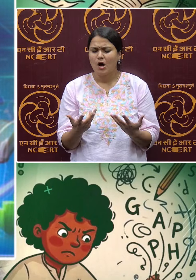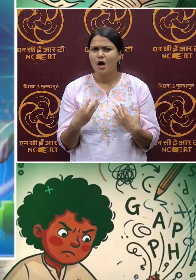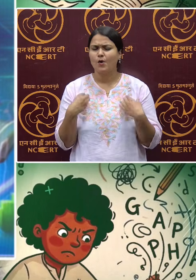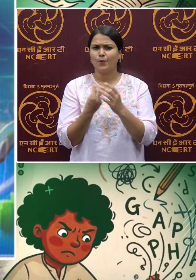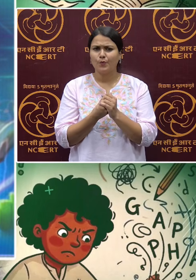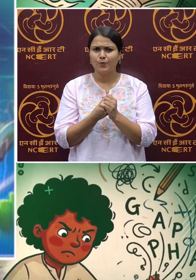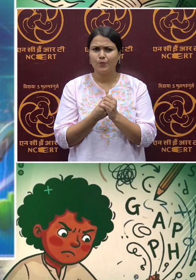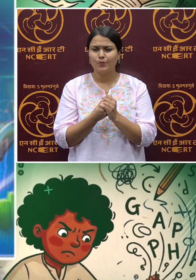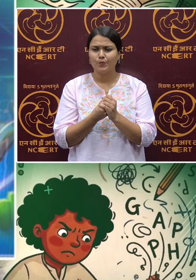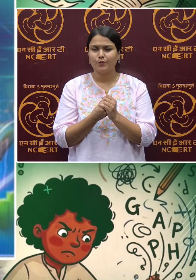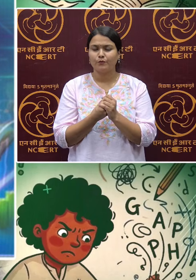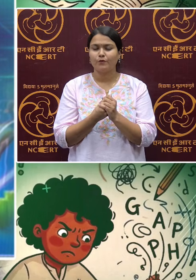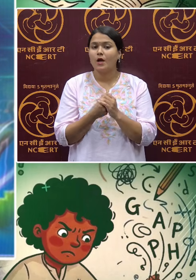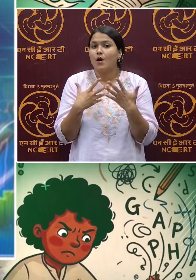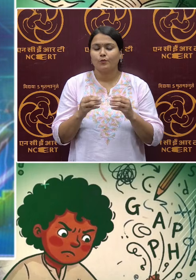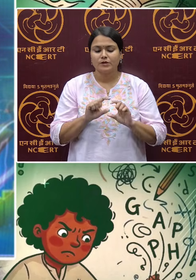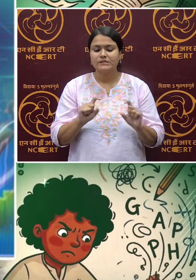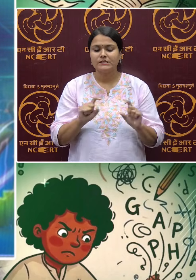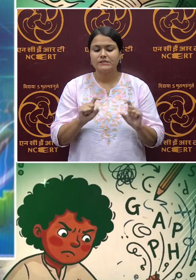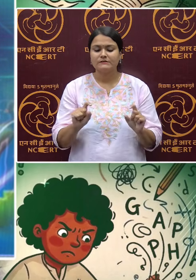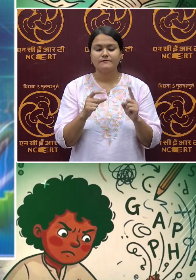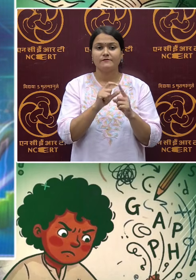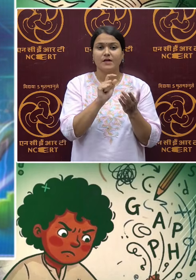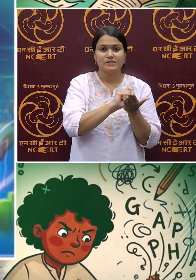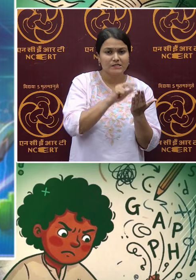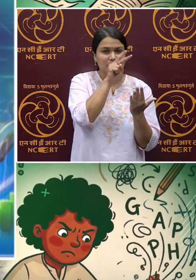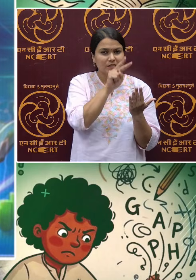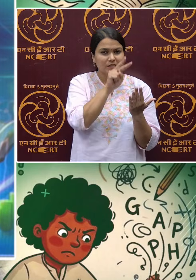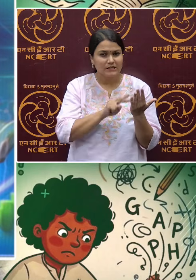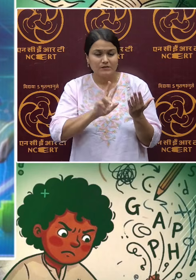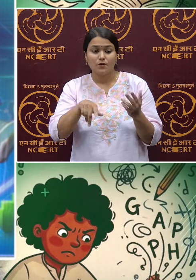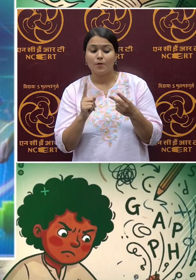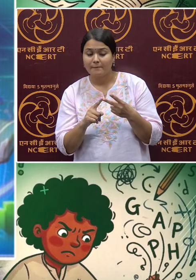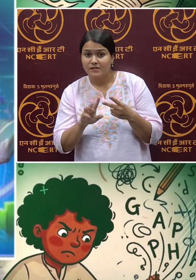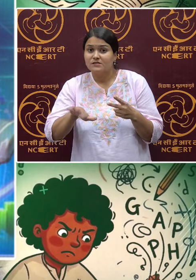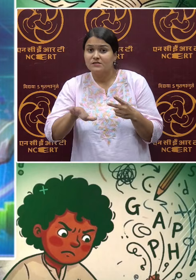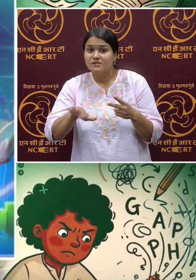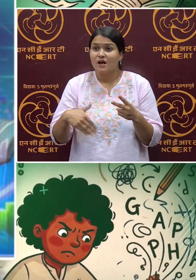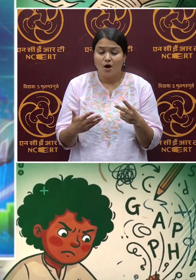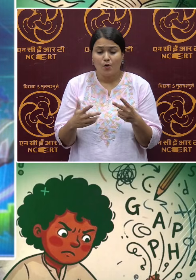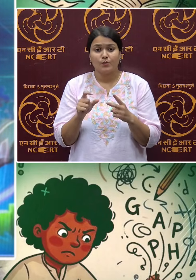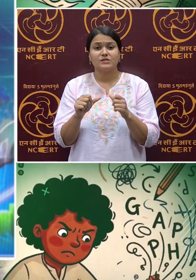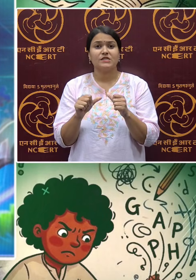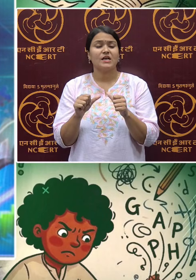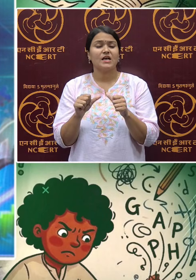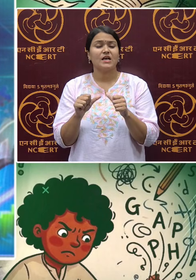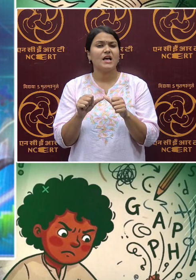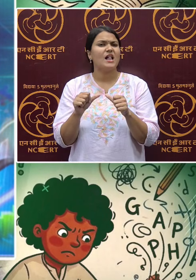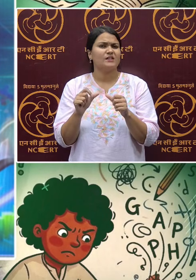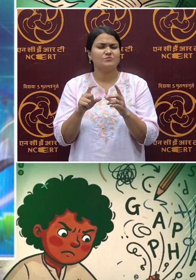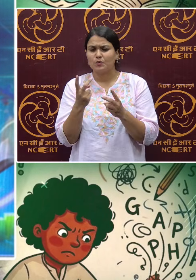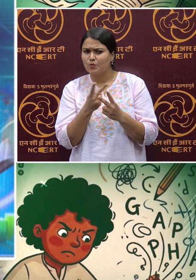dyslexia and how does it fundamentally differs from developmental aphasia in terms of language processing? Because